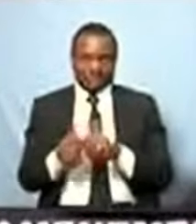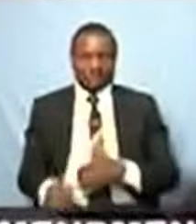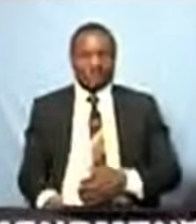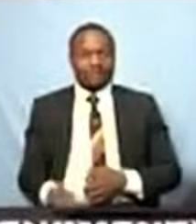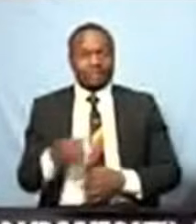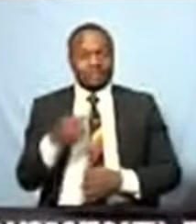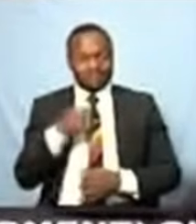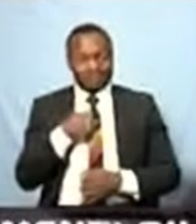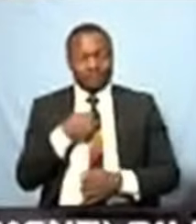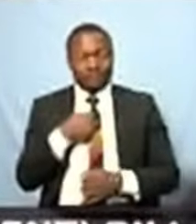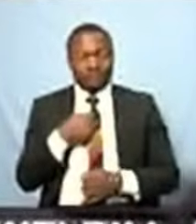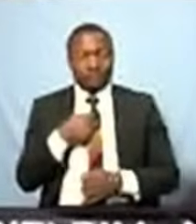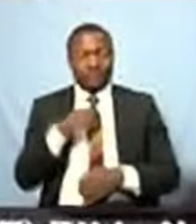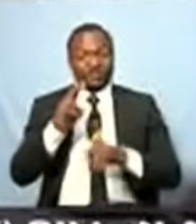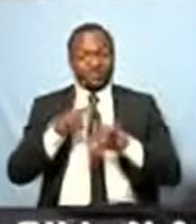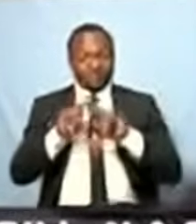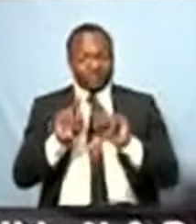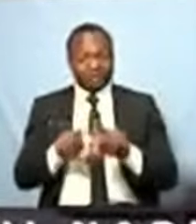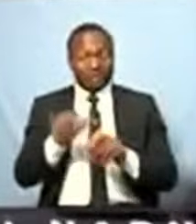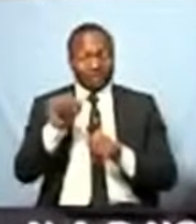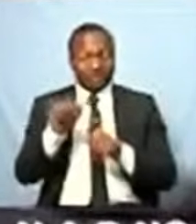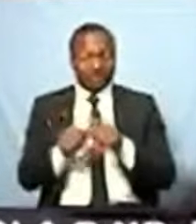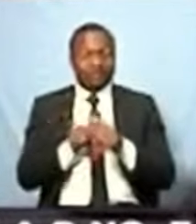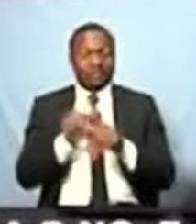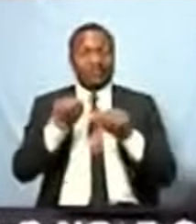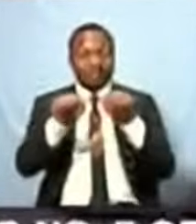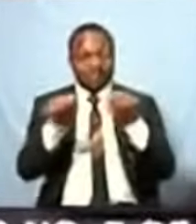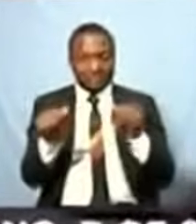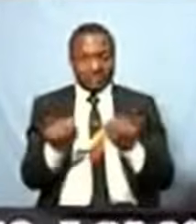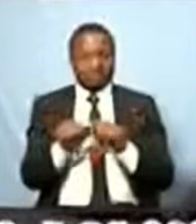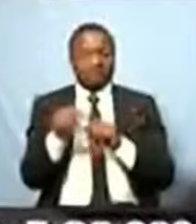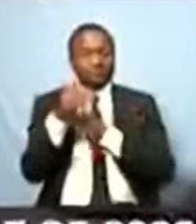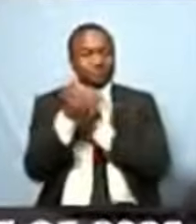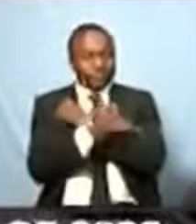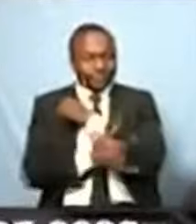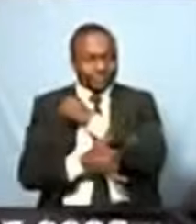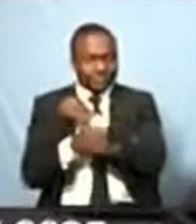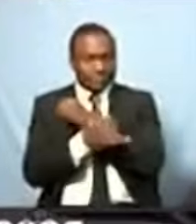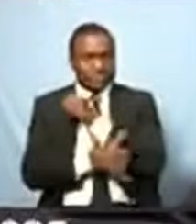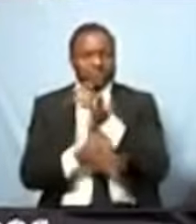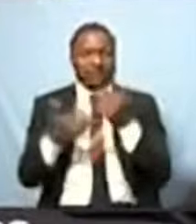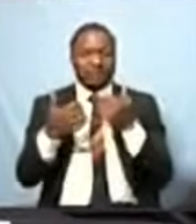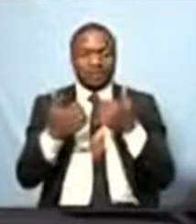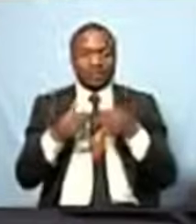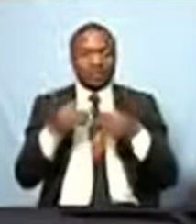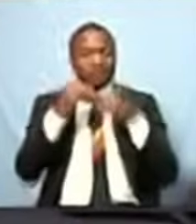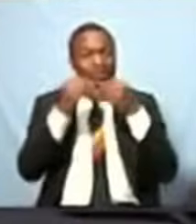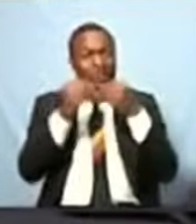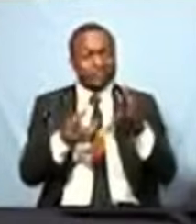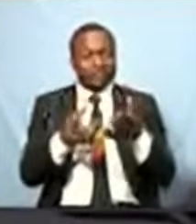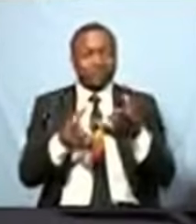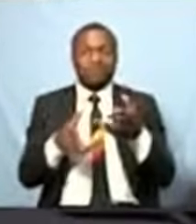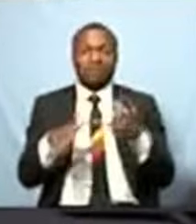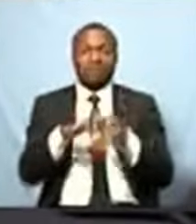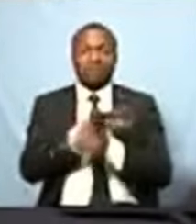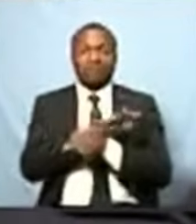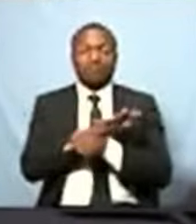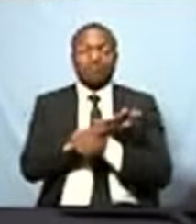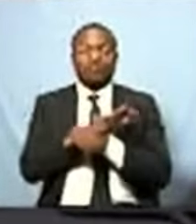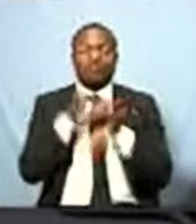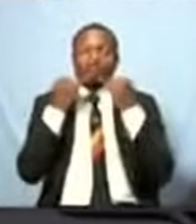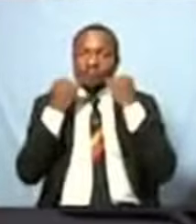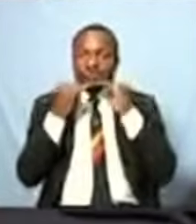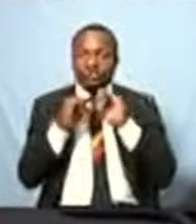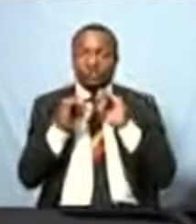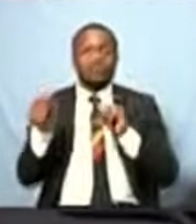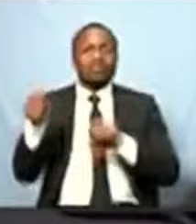I suppose, Chairperson, that every region of this country has produced enough experts that can be appointed